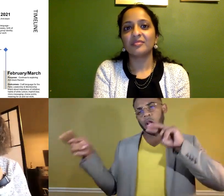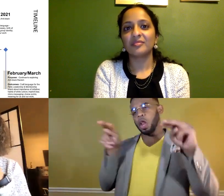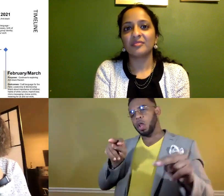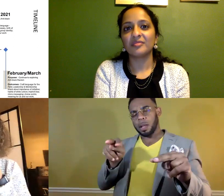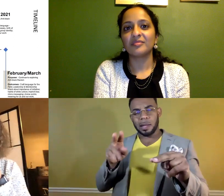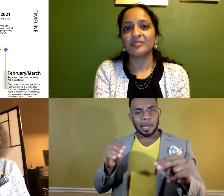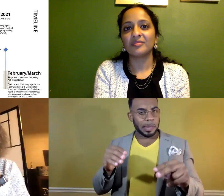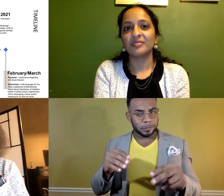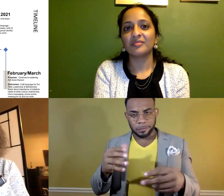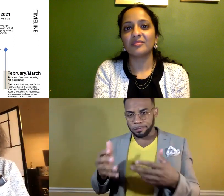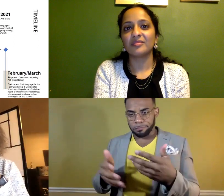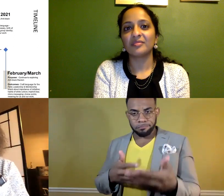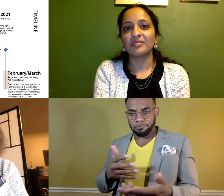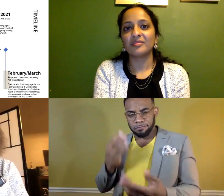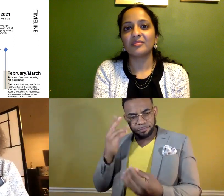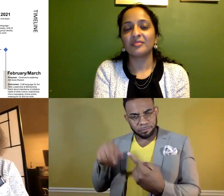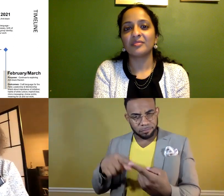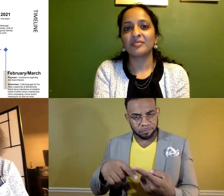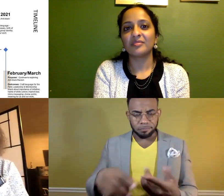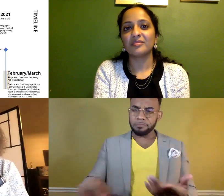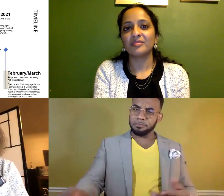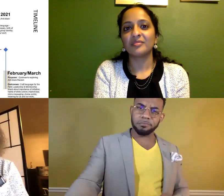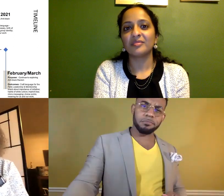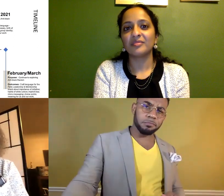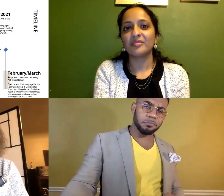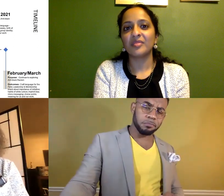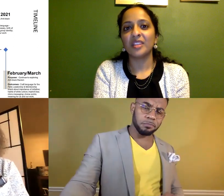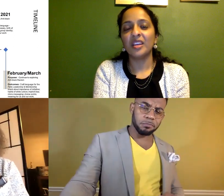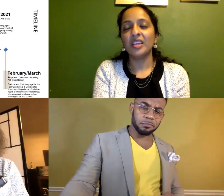and to think about more.